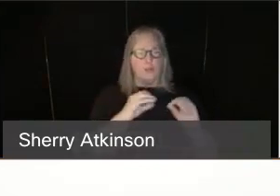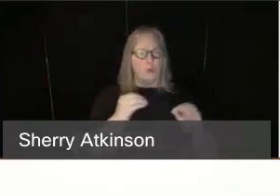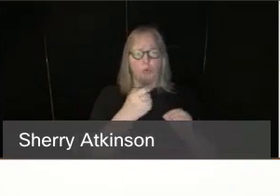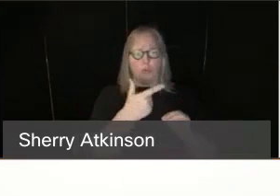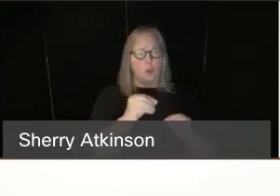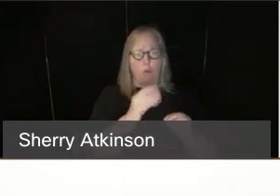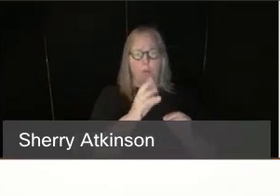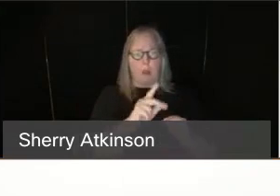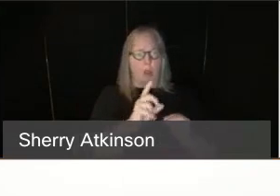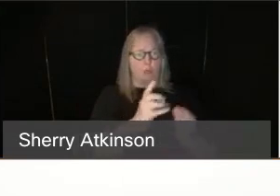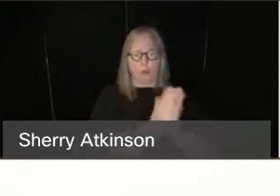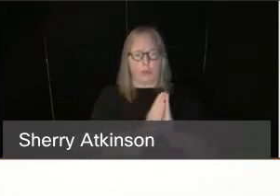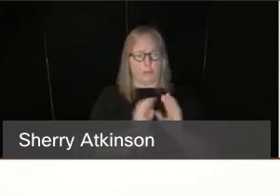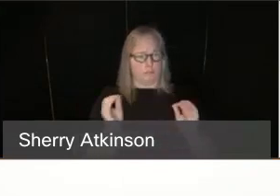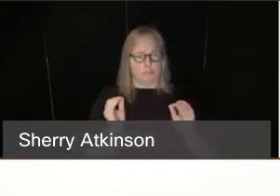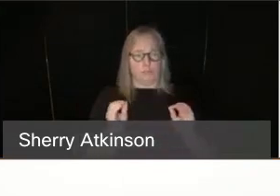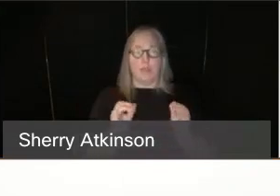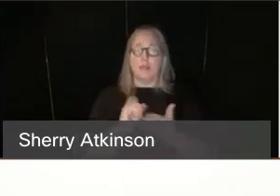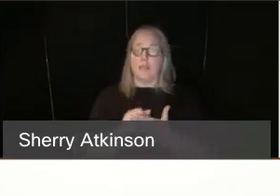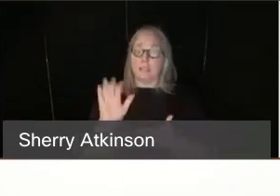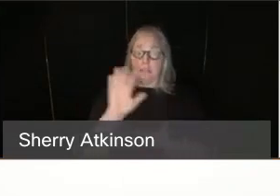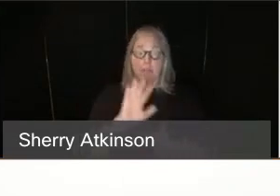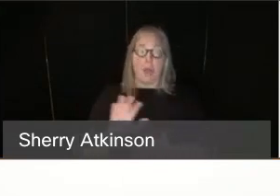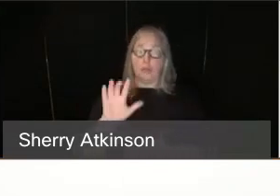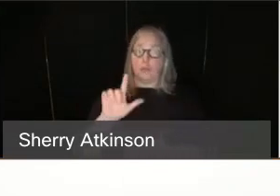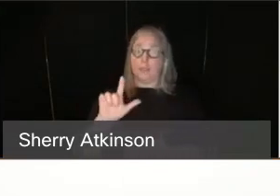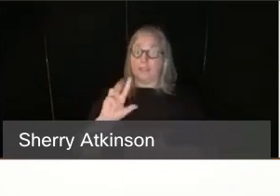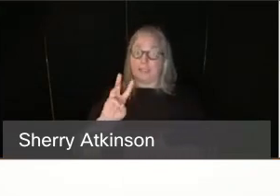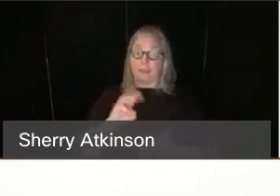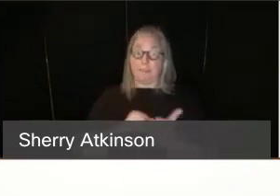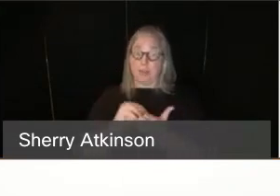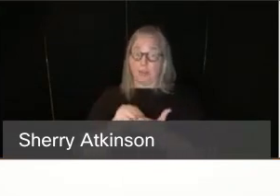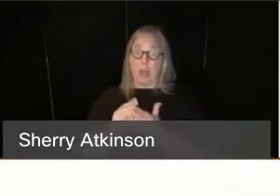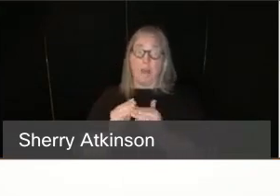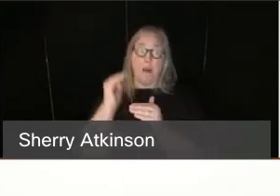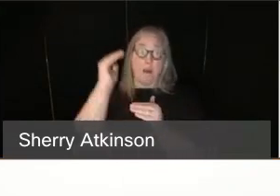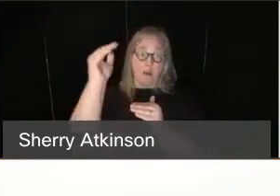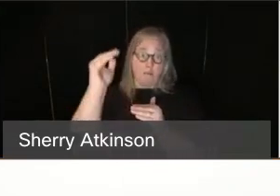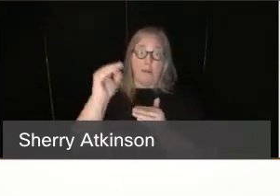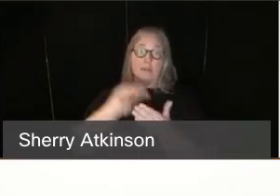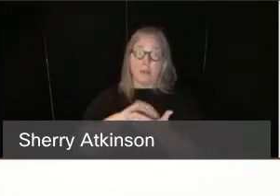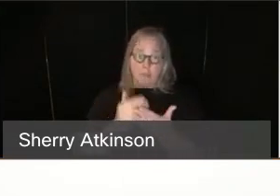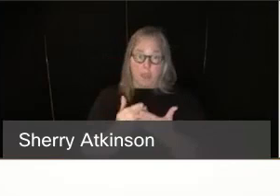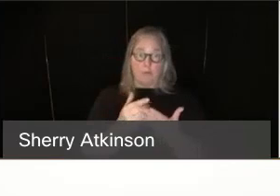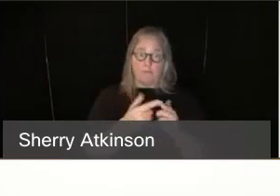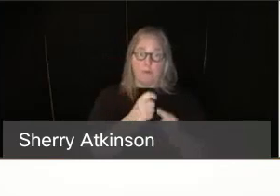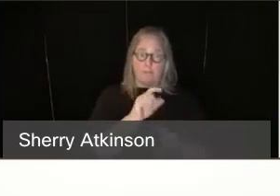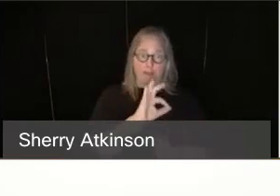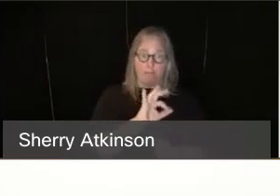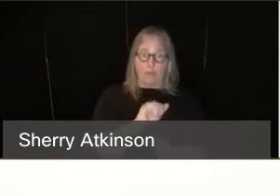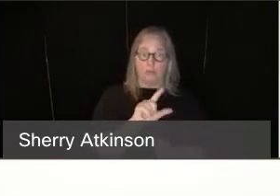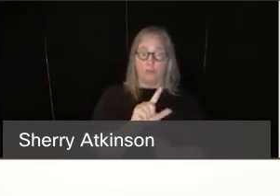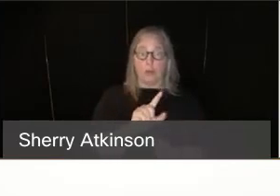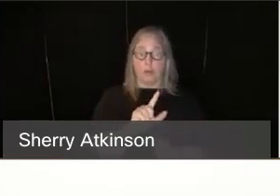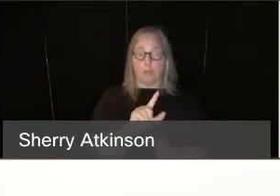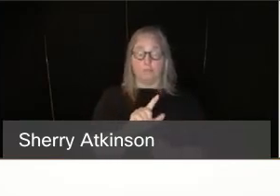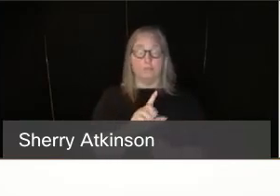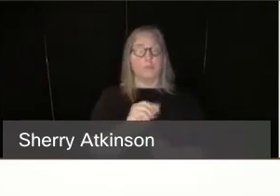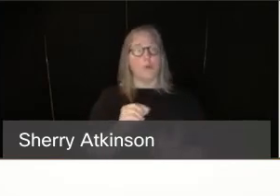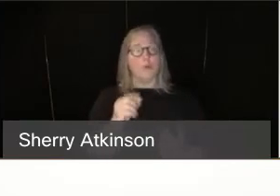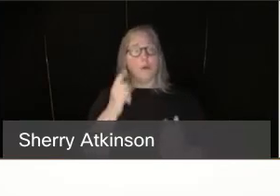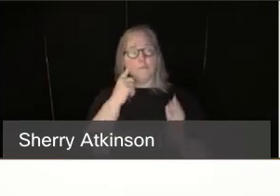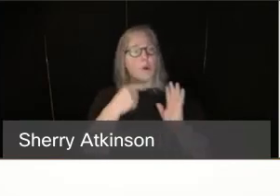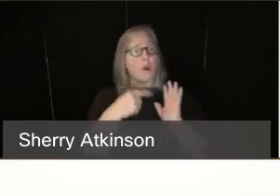request. It's about $26 million above the amount in FY21. So just for